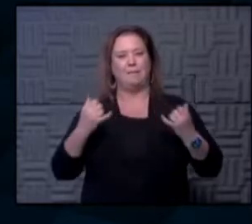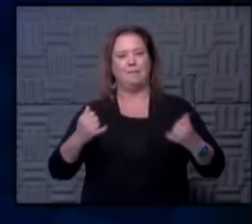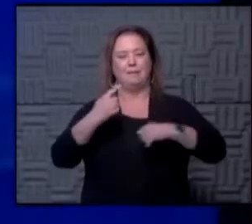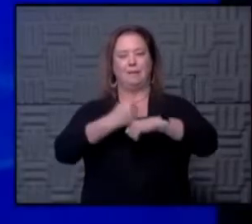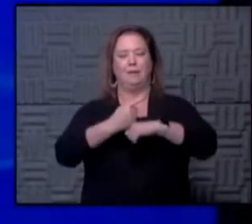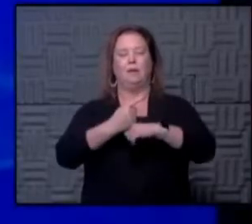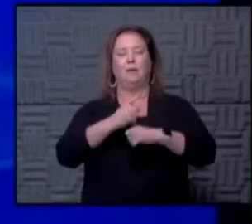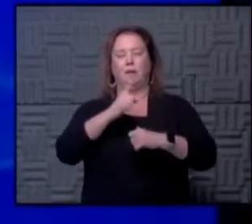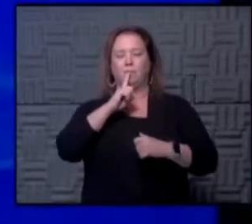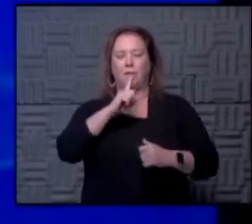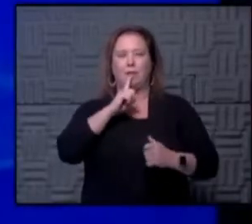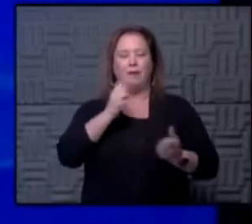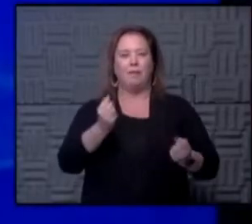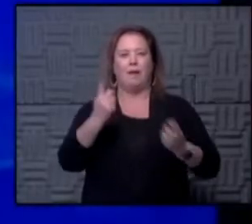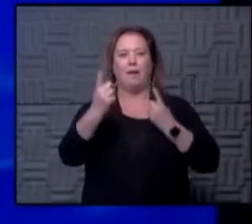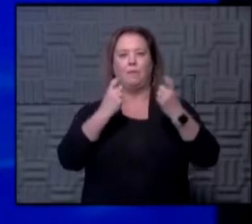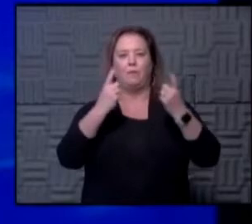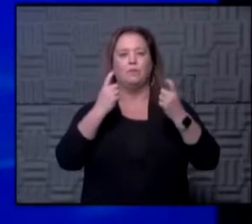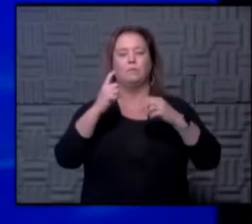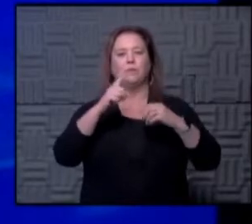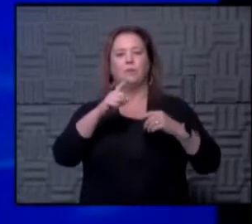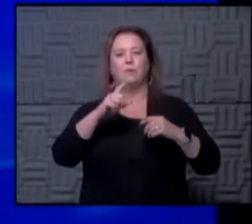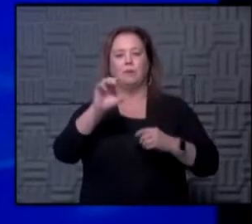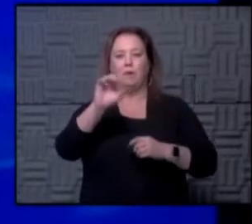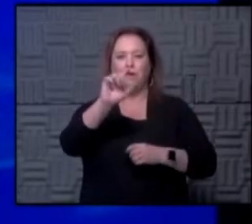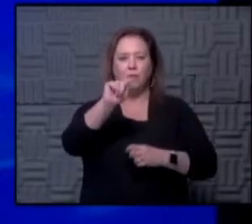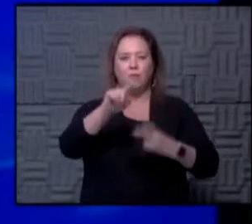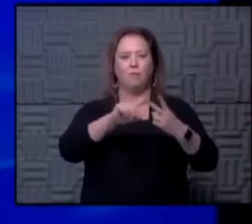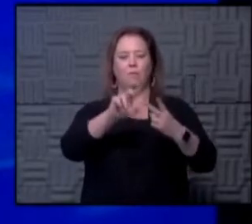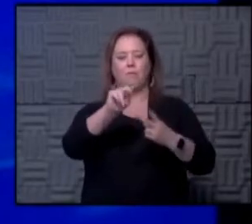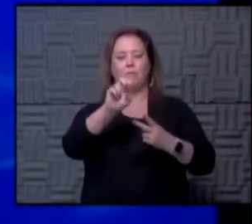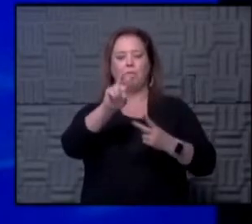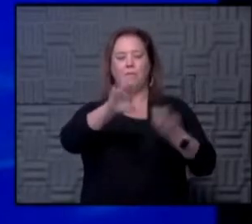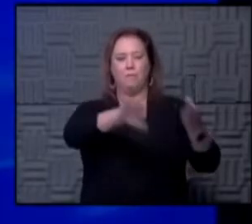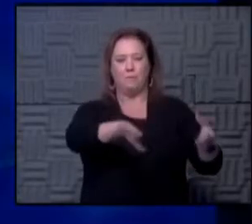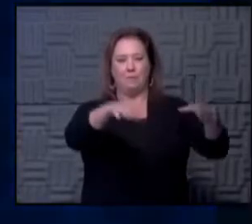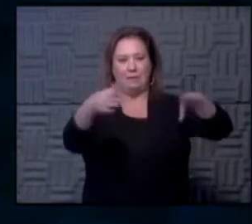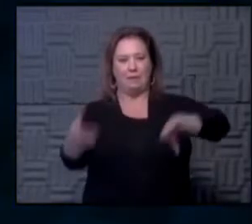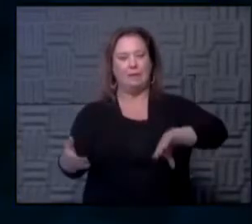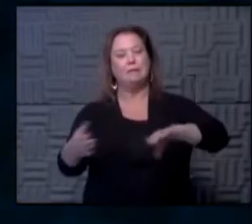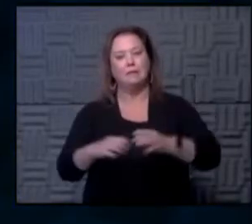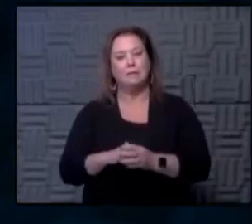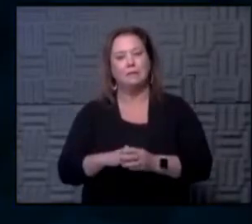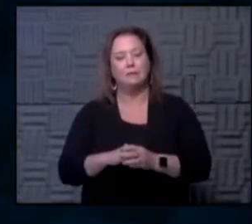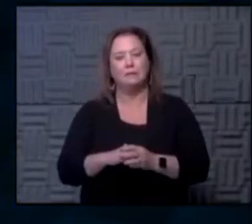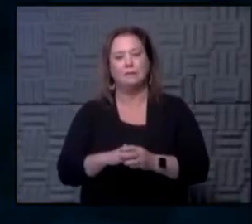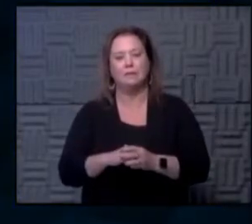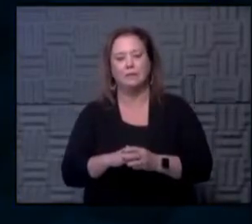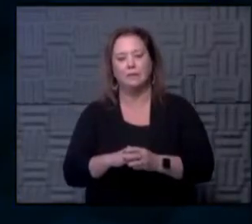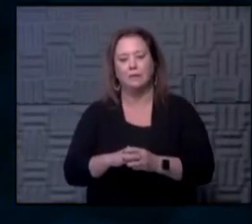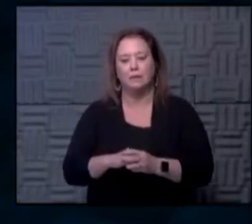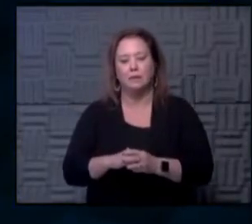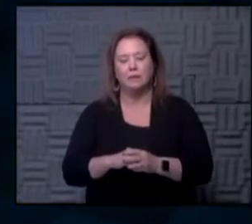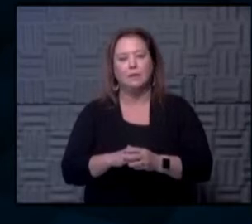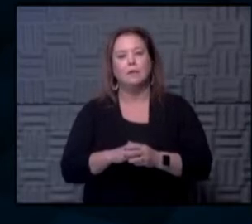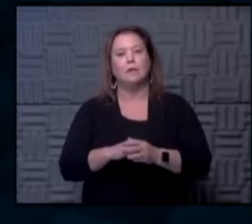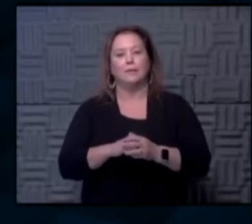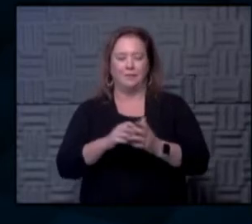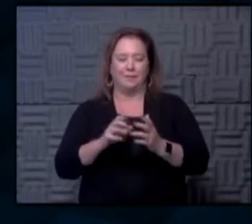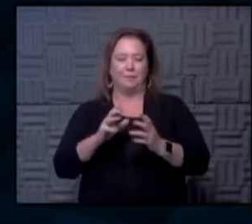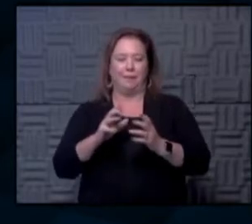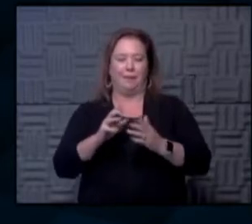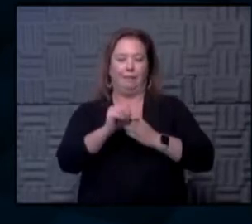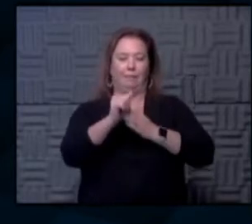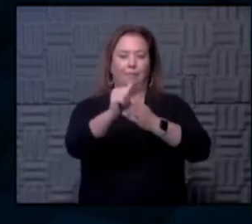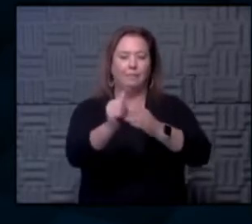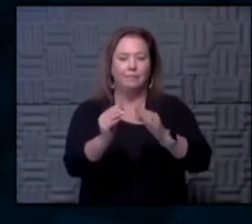lots of questions recently about the demographics of October and November deaths. And so this may actually feed some more questions,